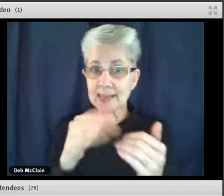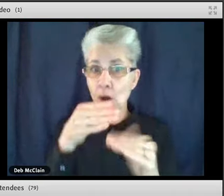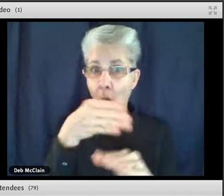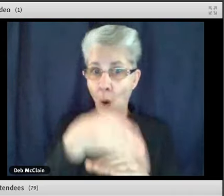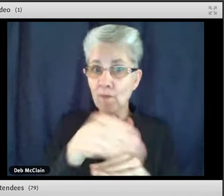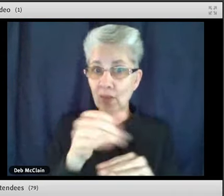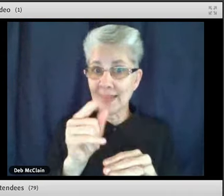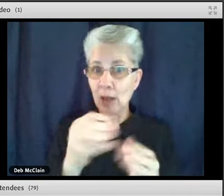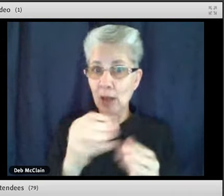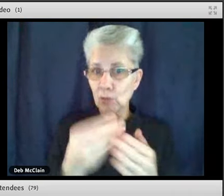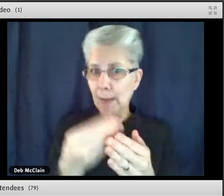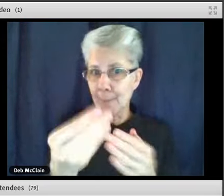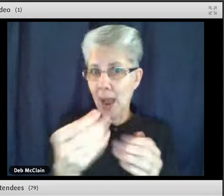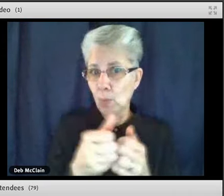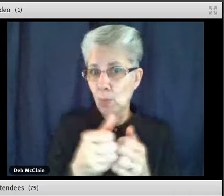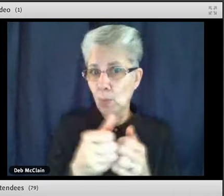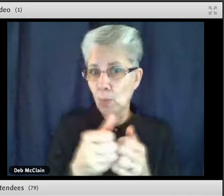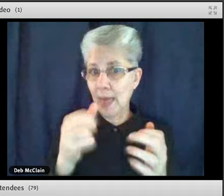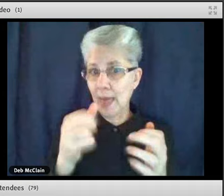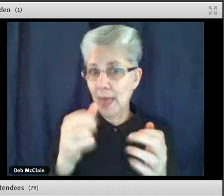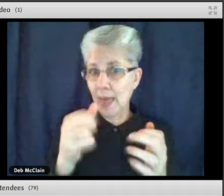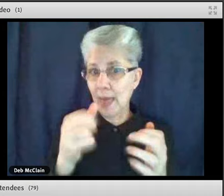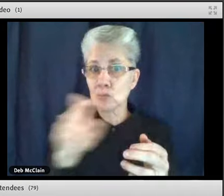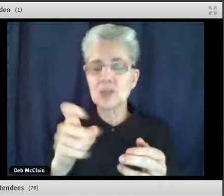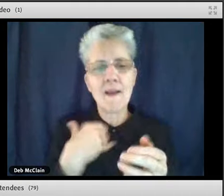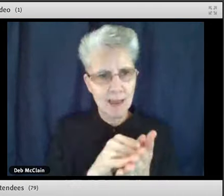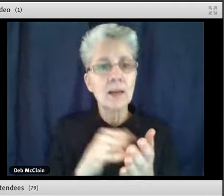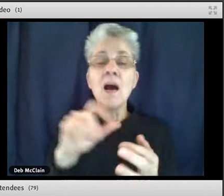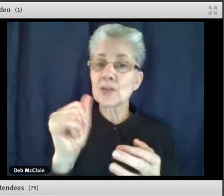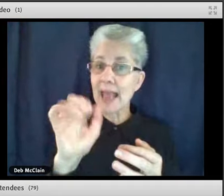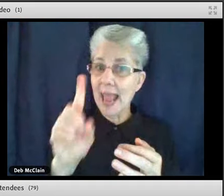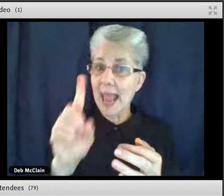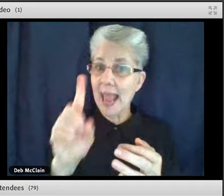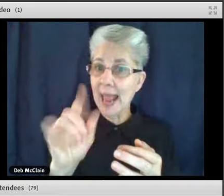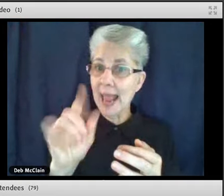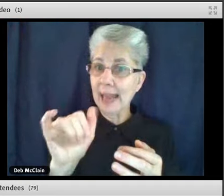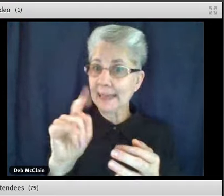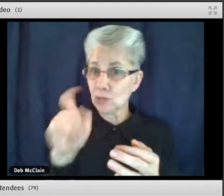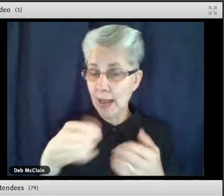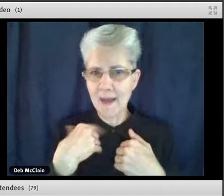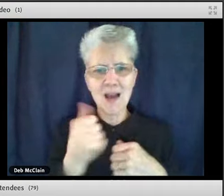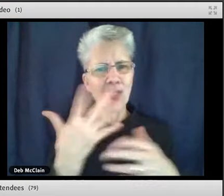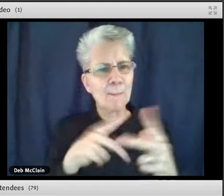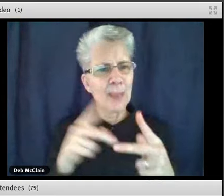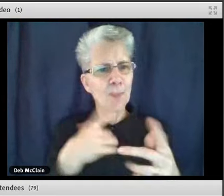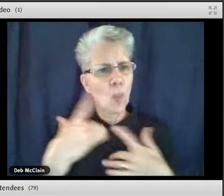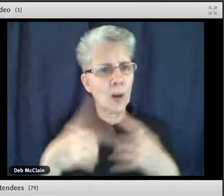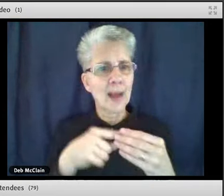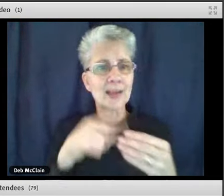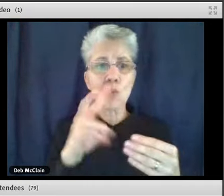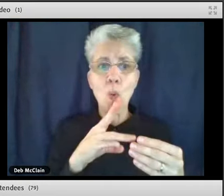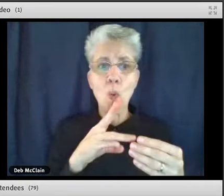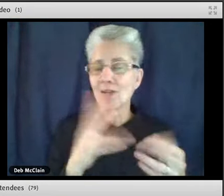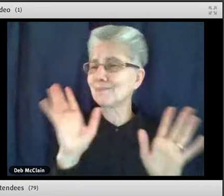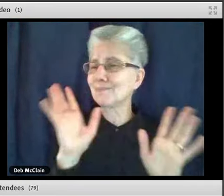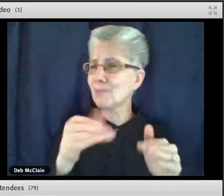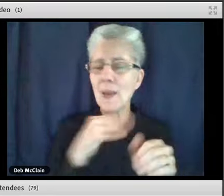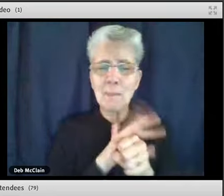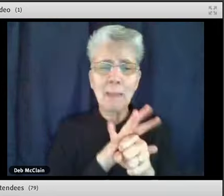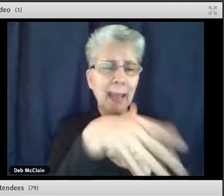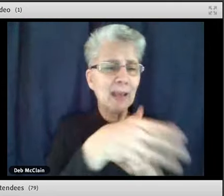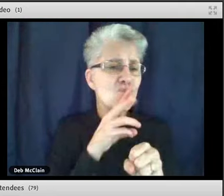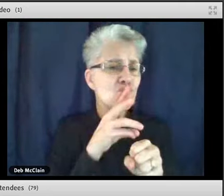advocate having a first aid kit. The other thing people are worried about is the water. We have plenty of water. Tap water